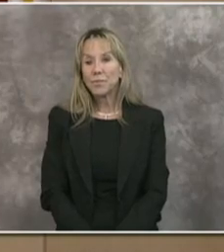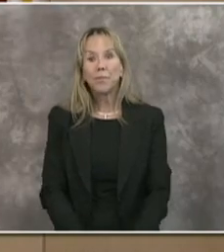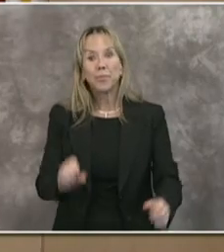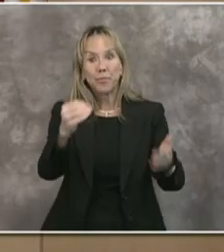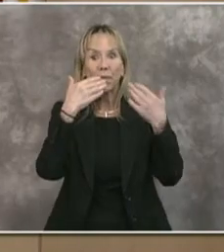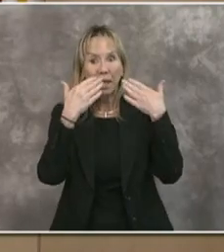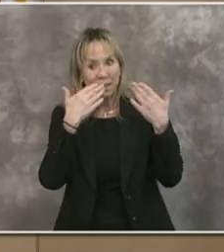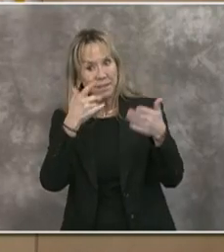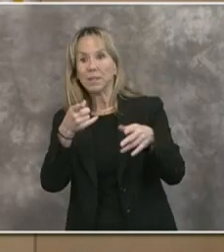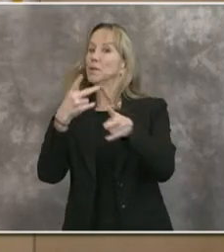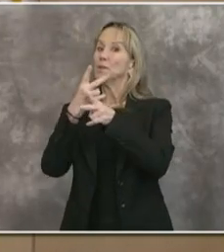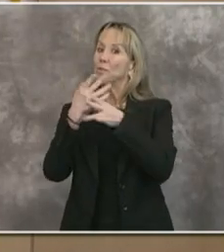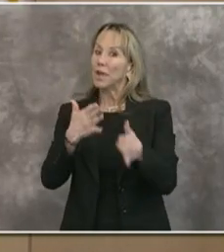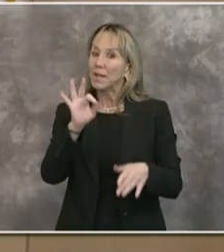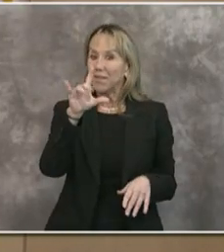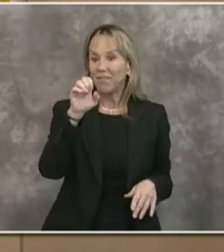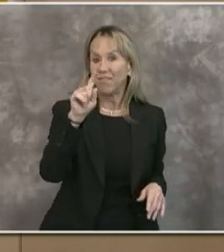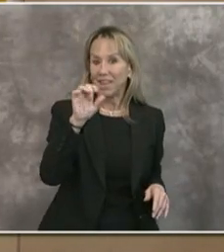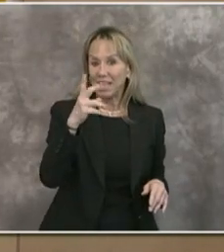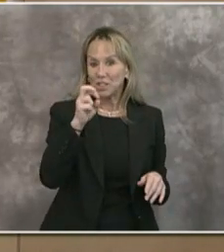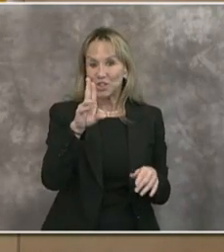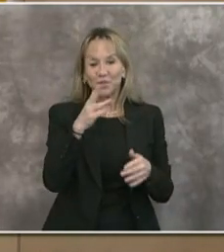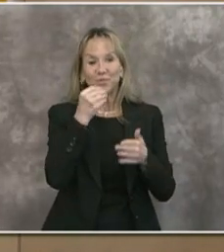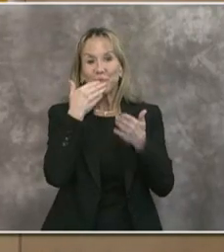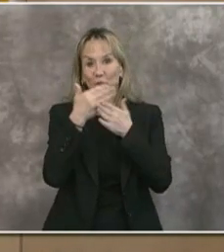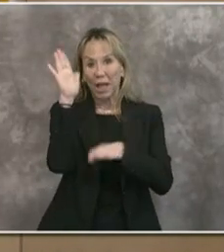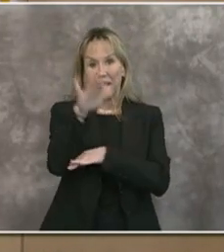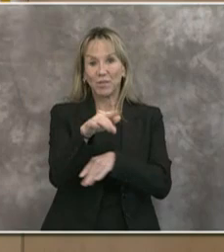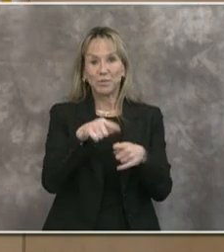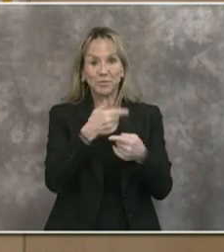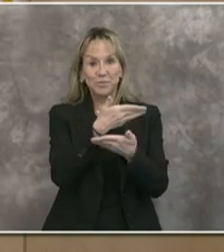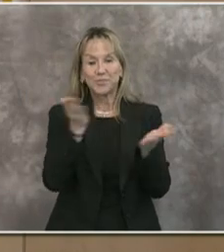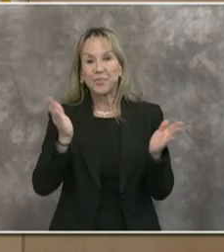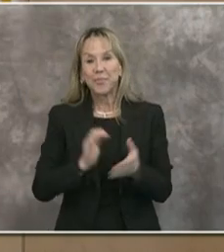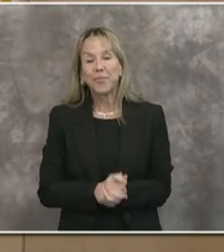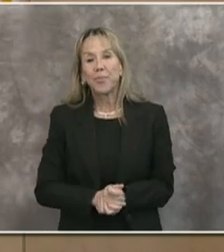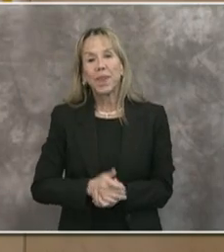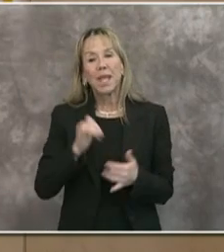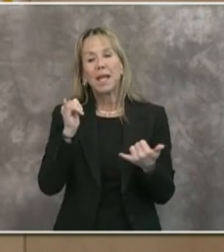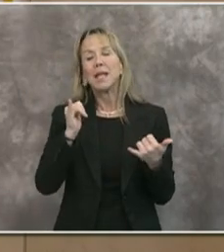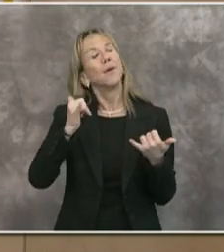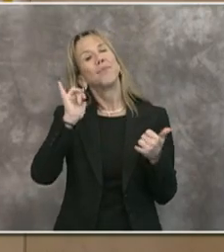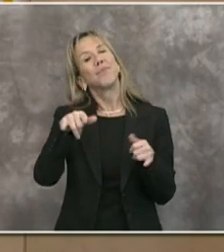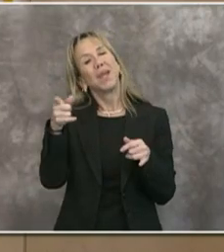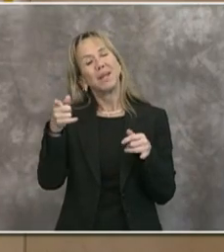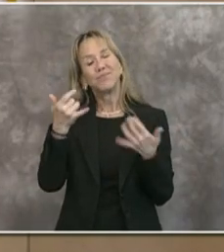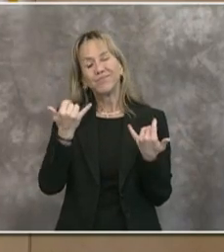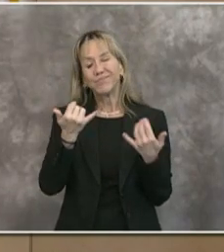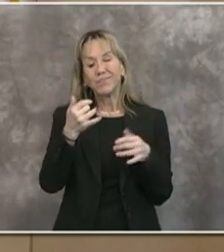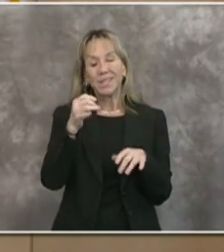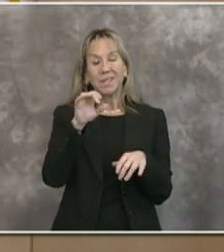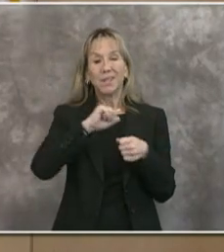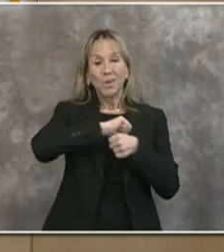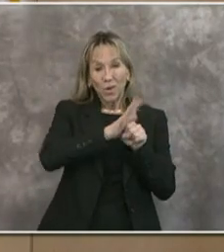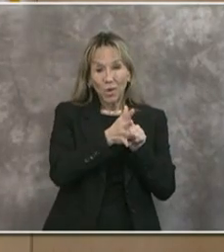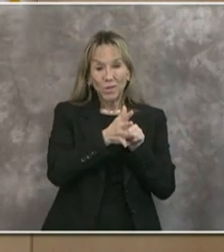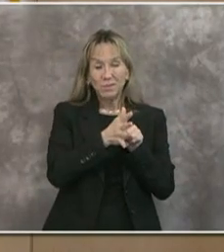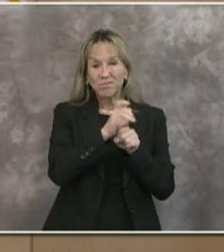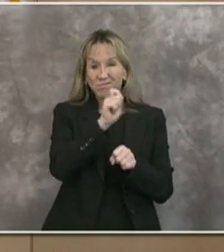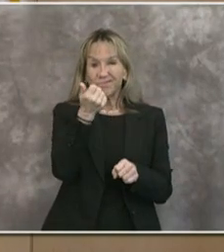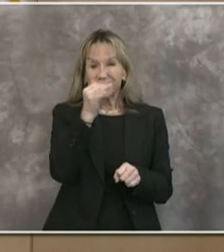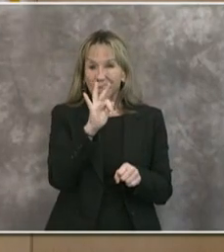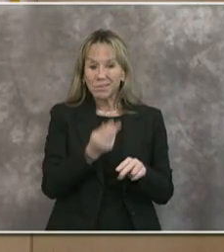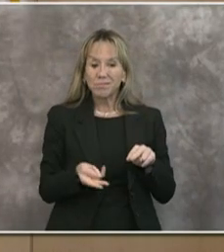So thank you, Supervisor Fletcher, and good afternoon to everyone. The statistics for COVID-19 continues to increase, and this